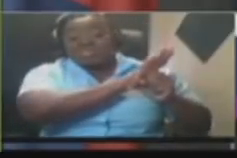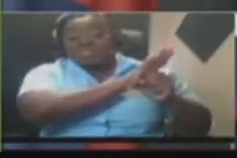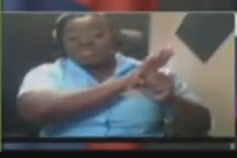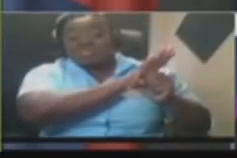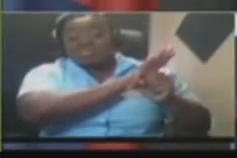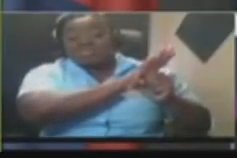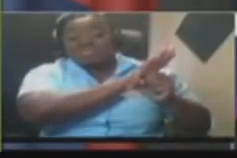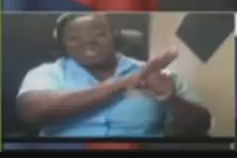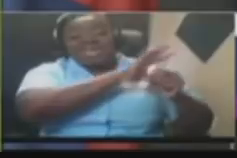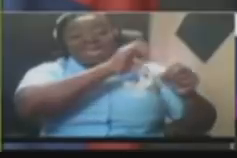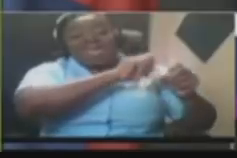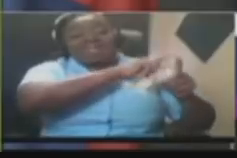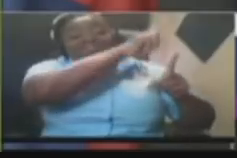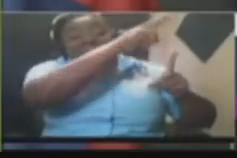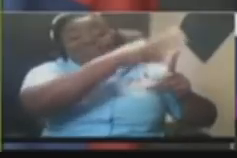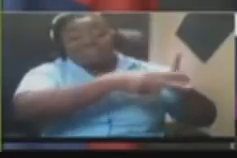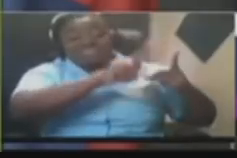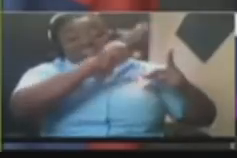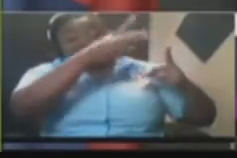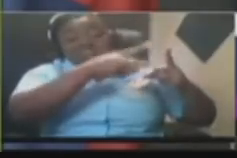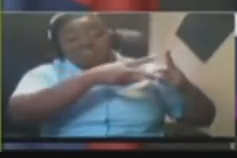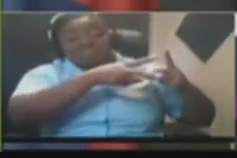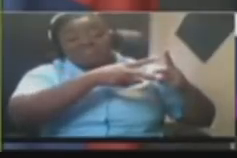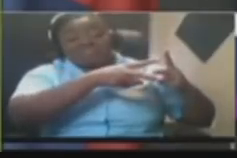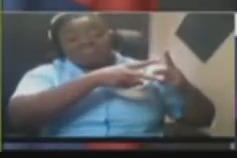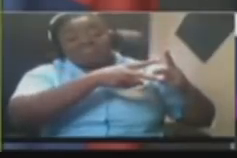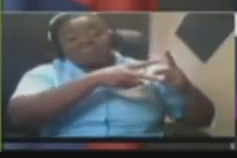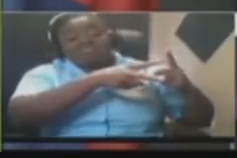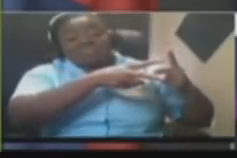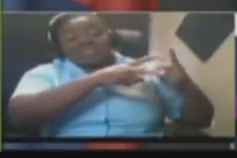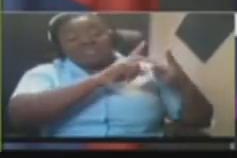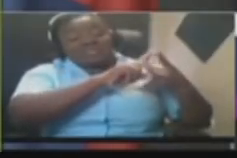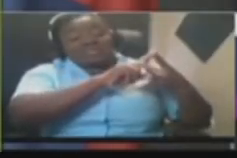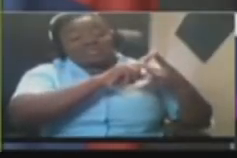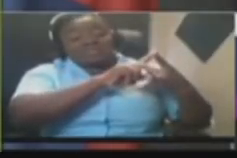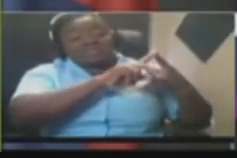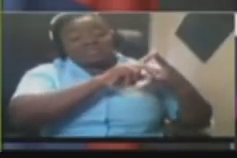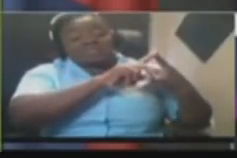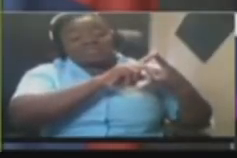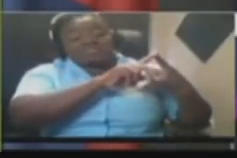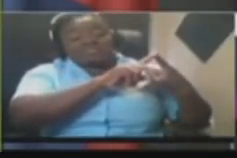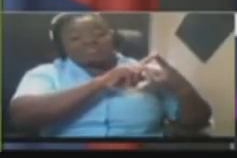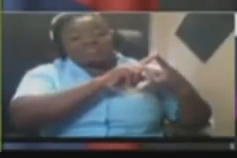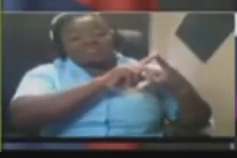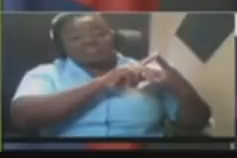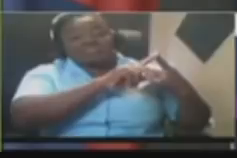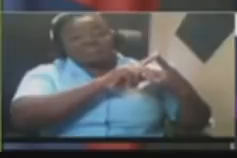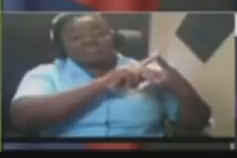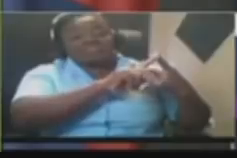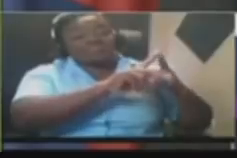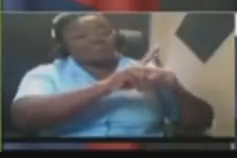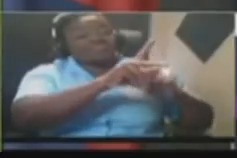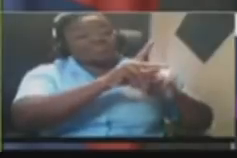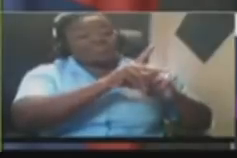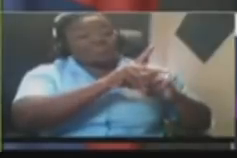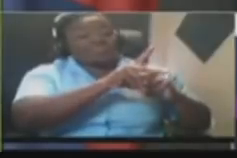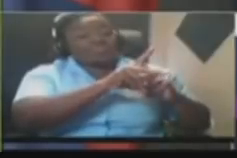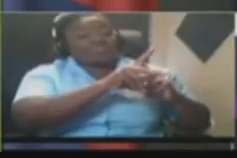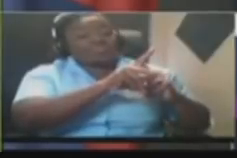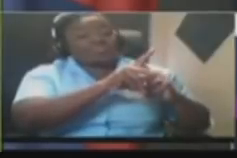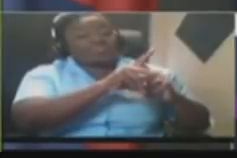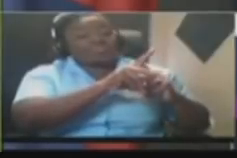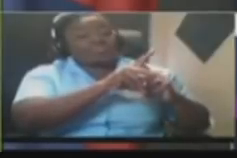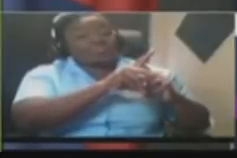variants is considerably reduced or ameliorated for those people who